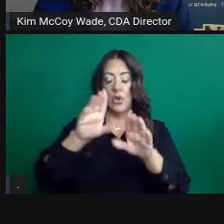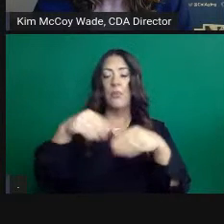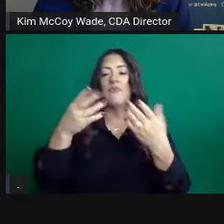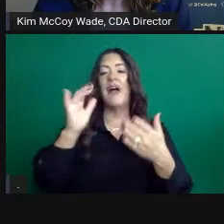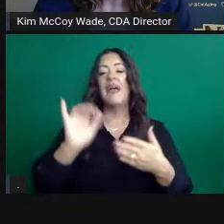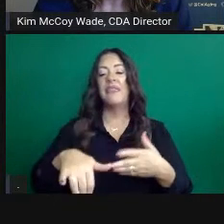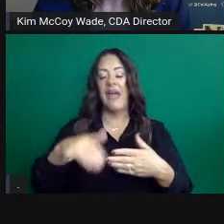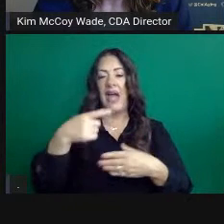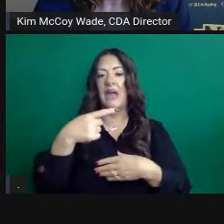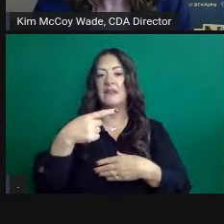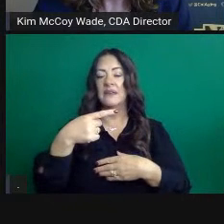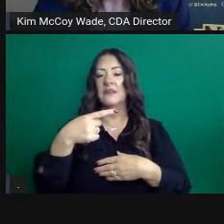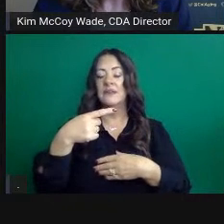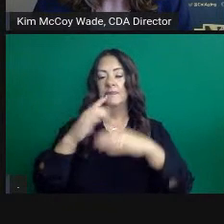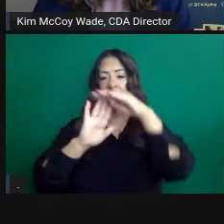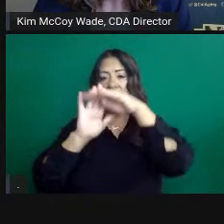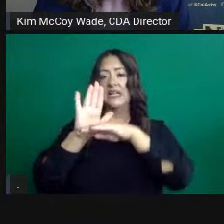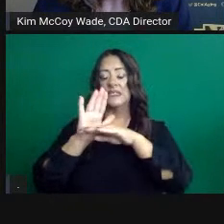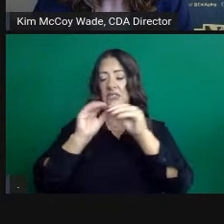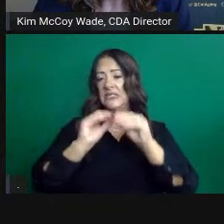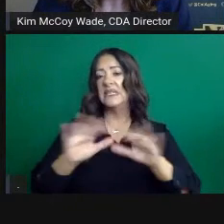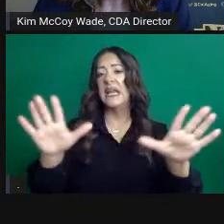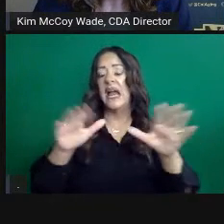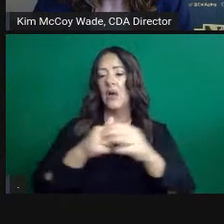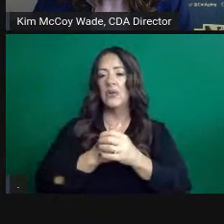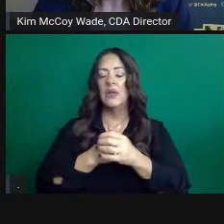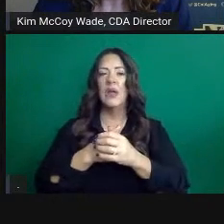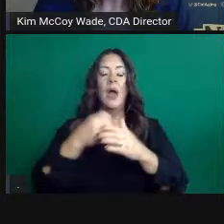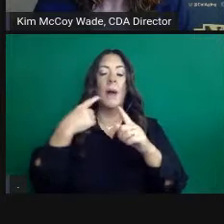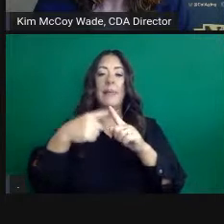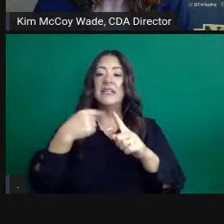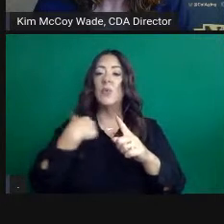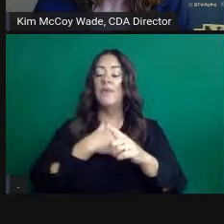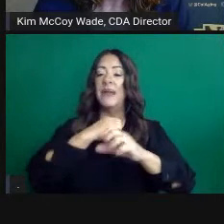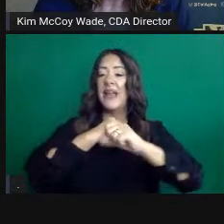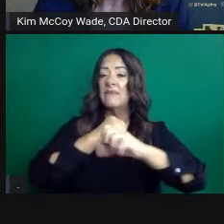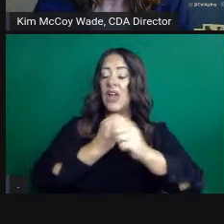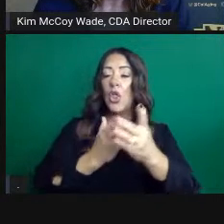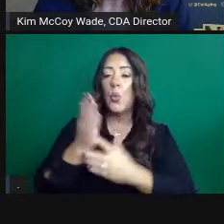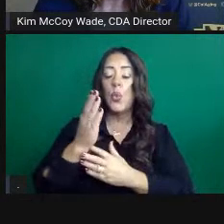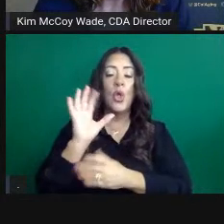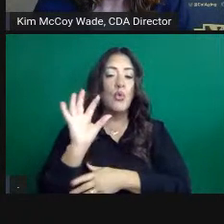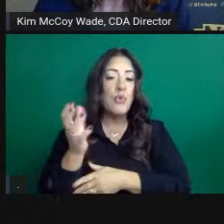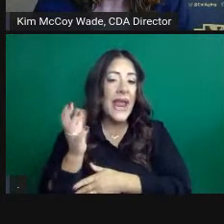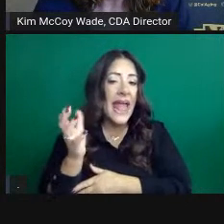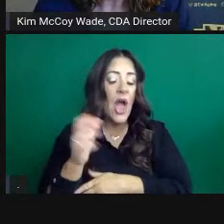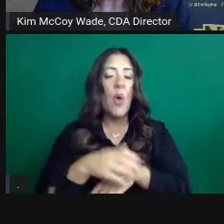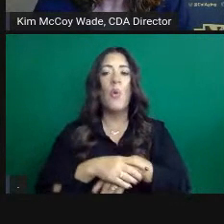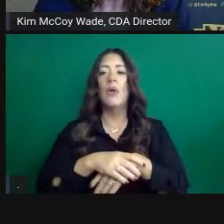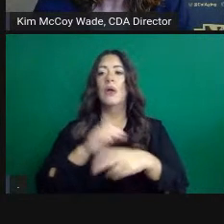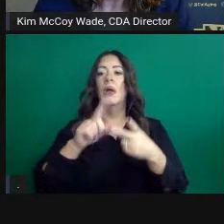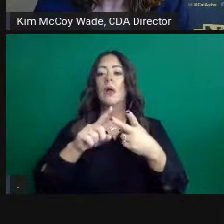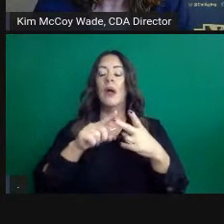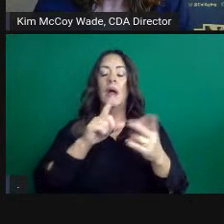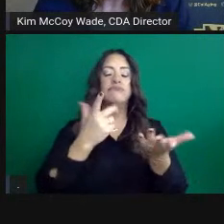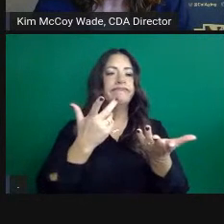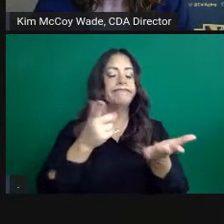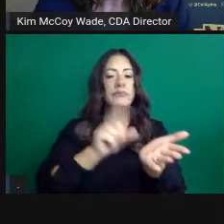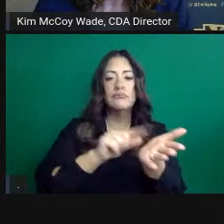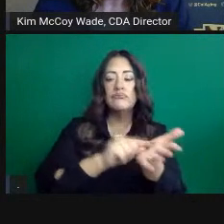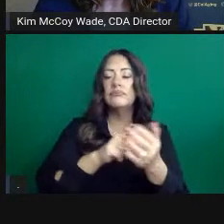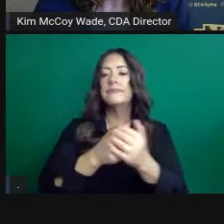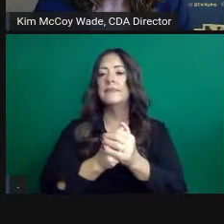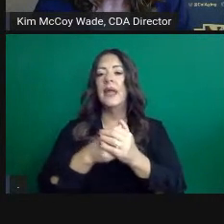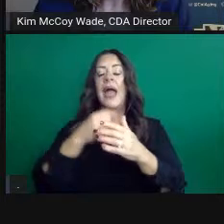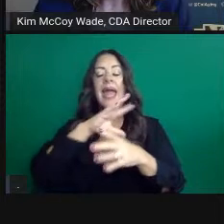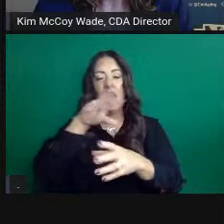support, to do radio ads in multiple languages and newspaper ads in LGBTQ plus newspapers. So